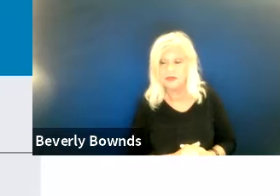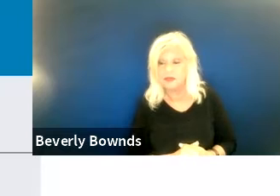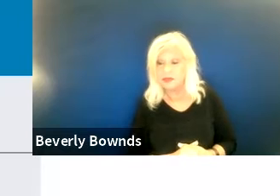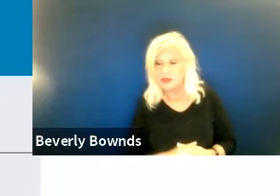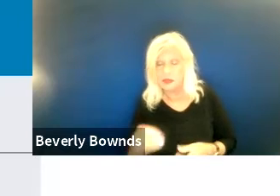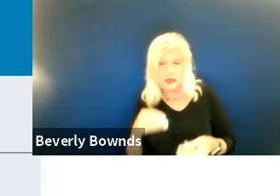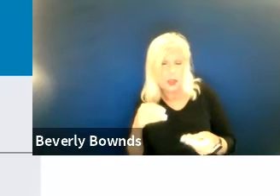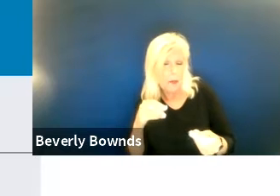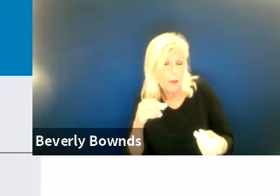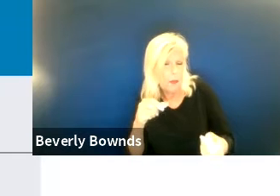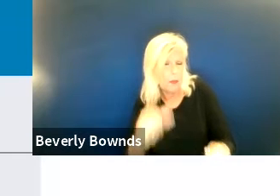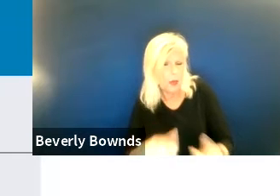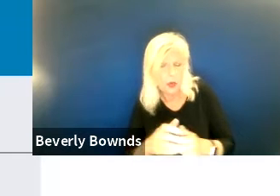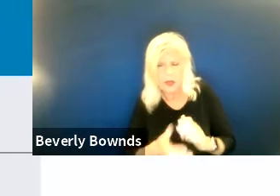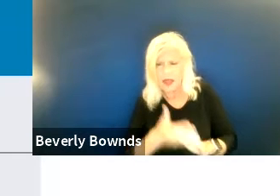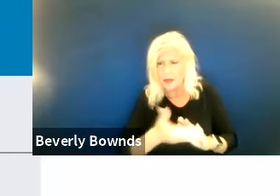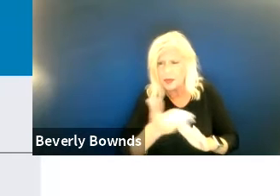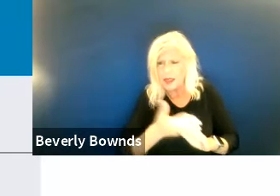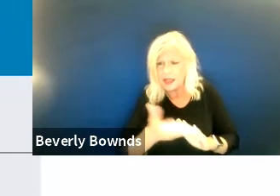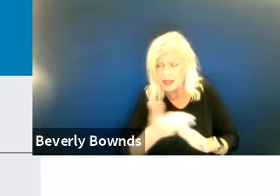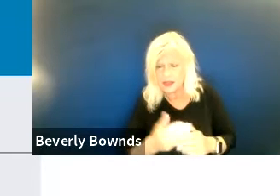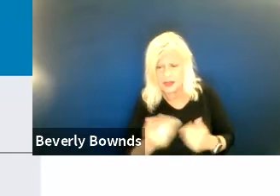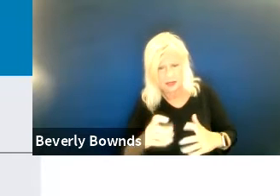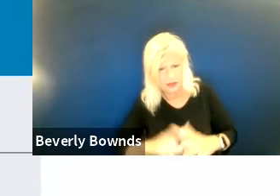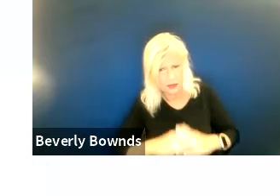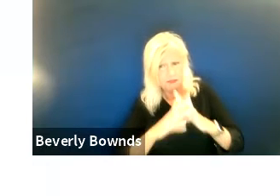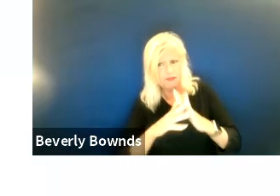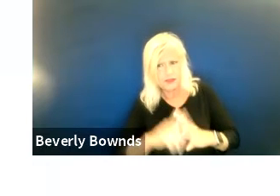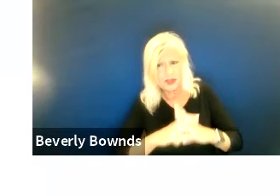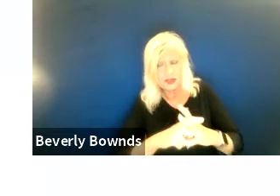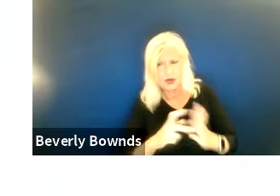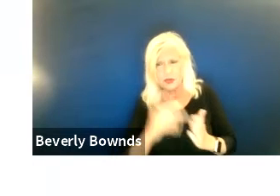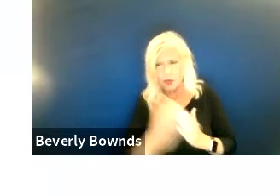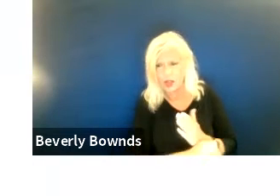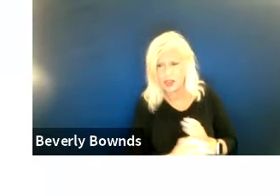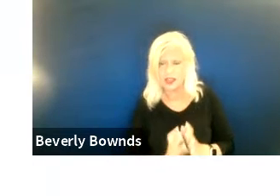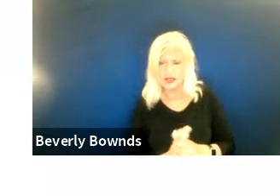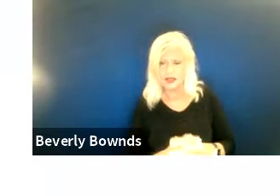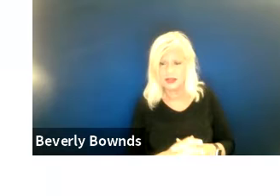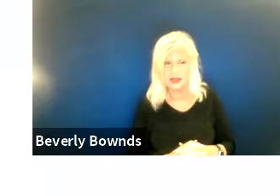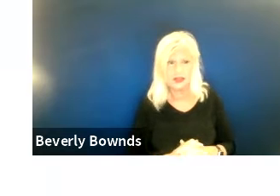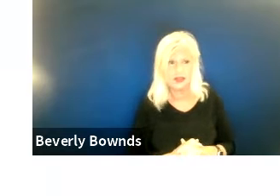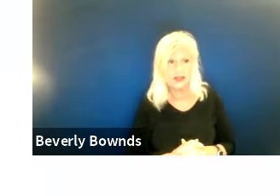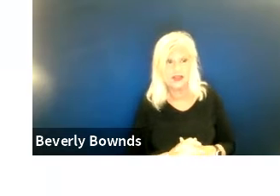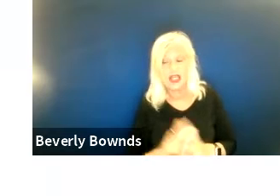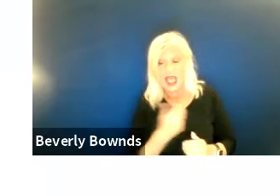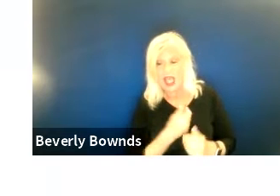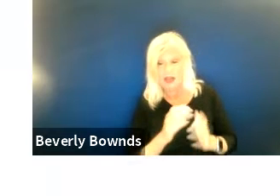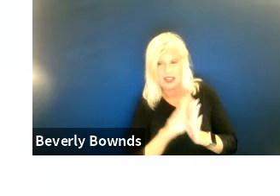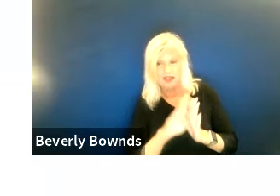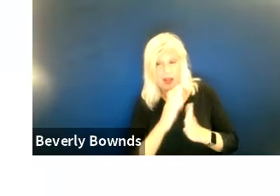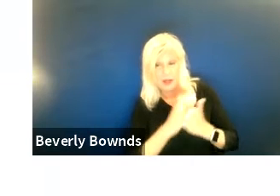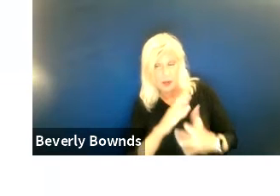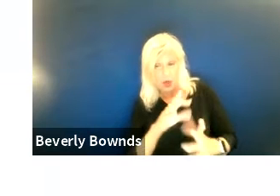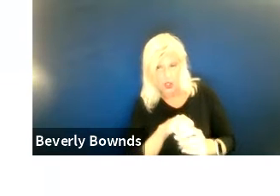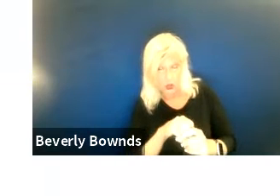smooth operations once we launch the project. So the development portion of it also included